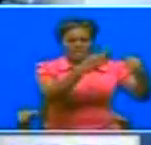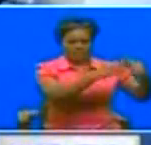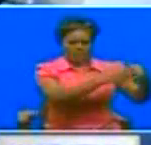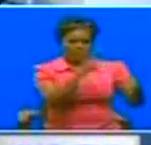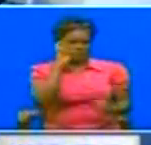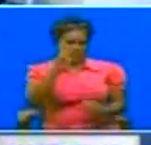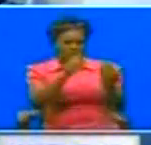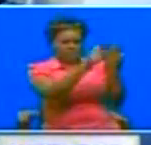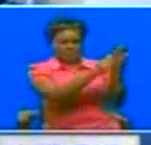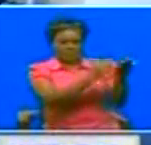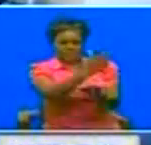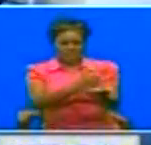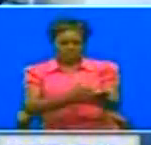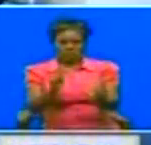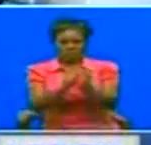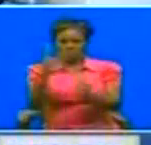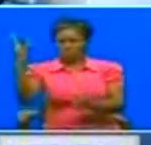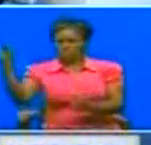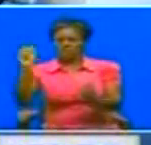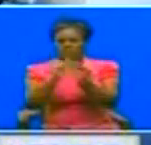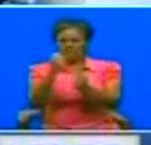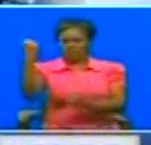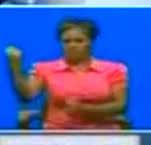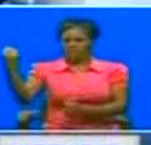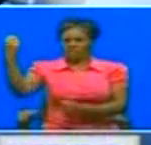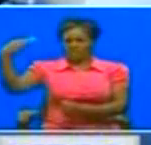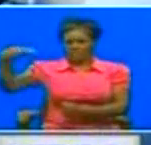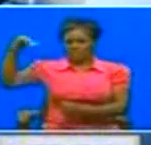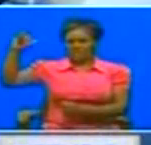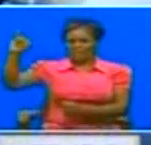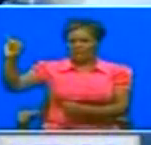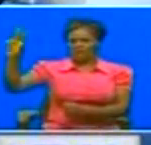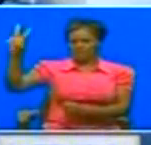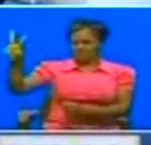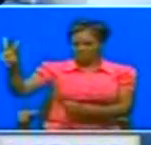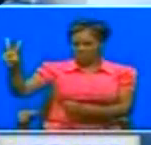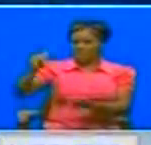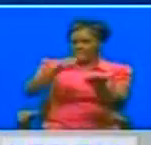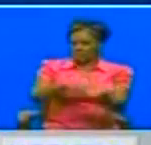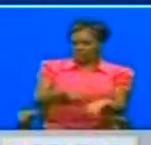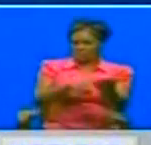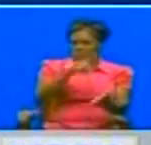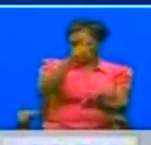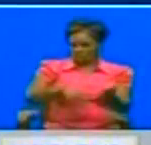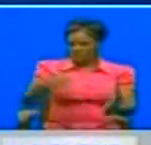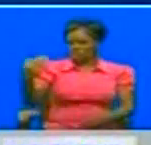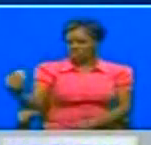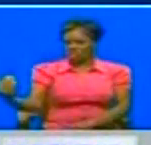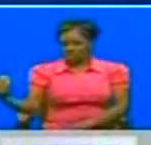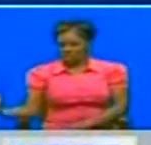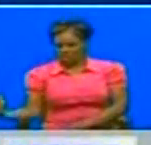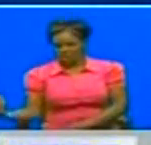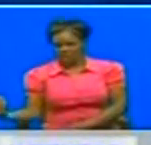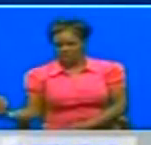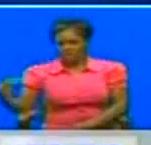look at sections 14 and sections 15 of the HIV Act, you will see that they emphasize that children, if they're to